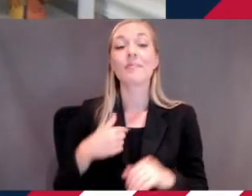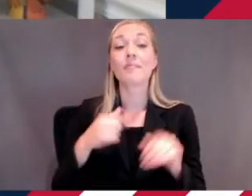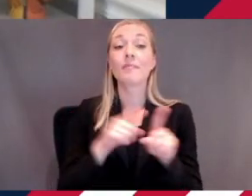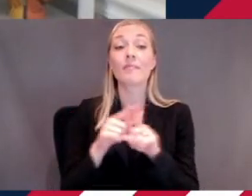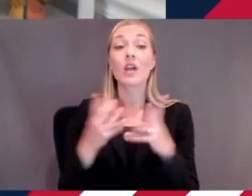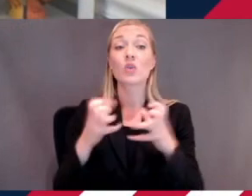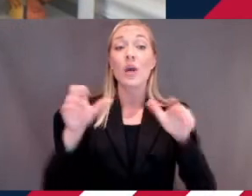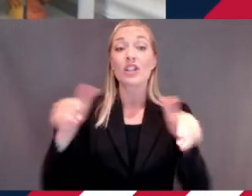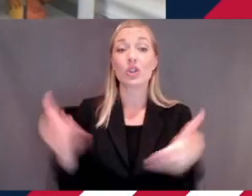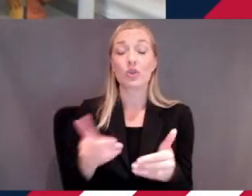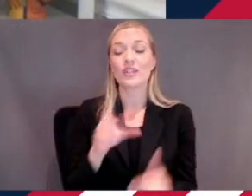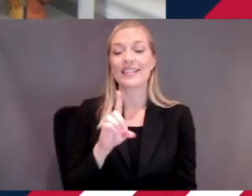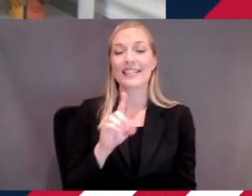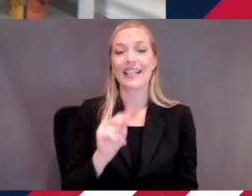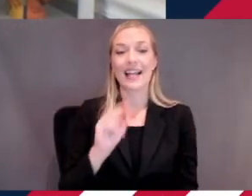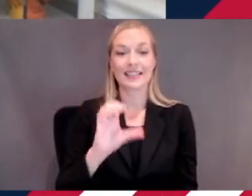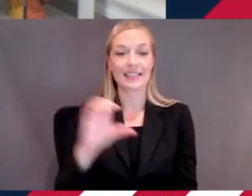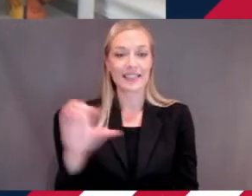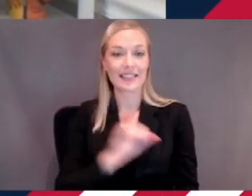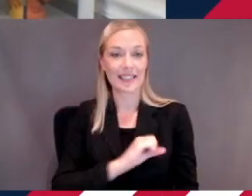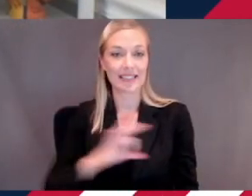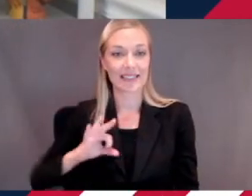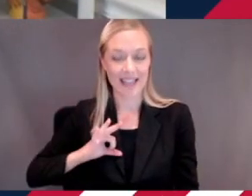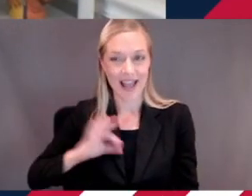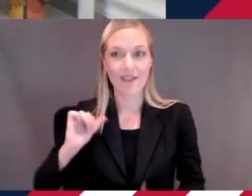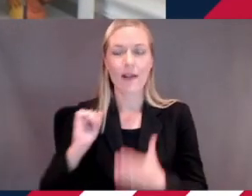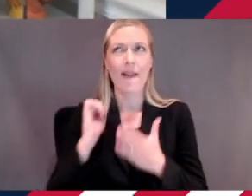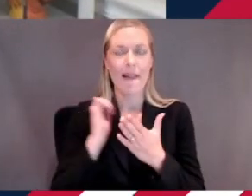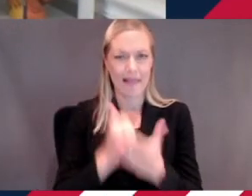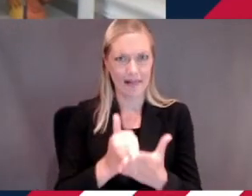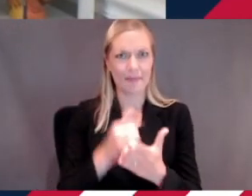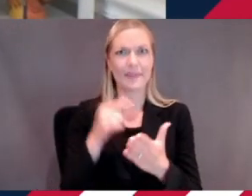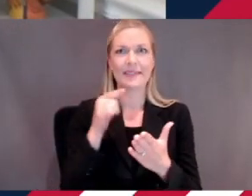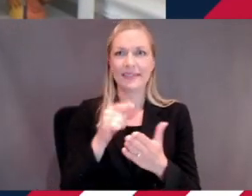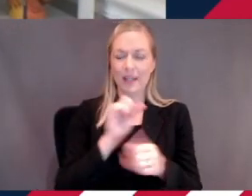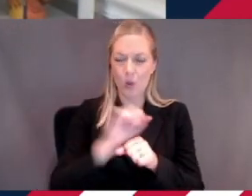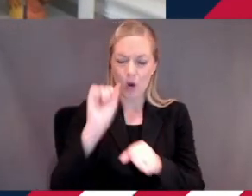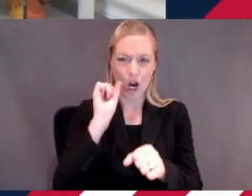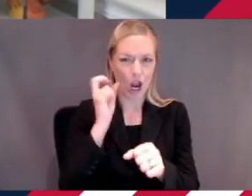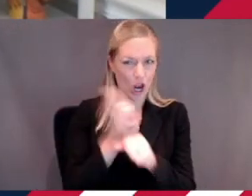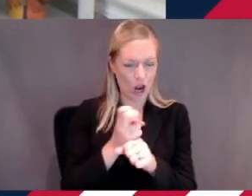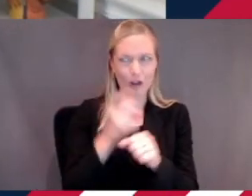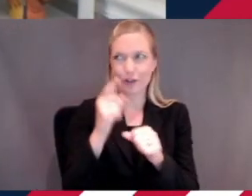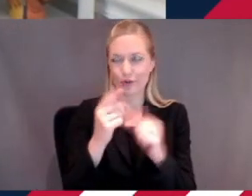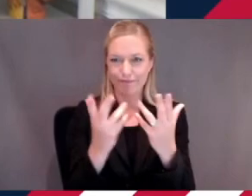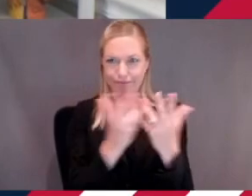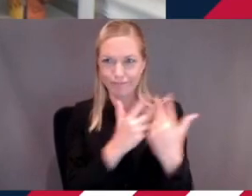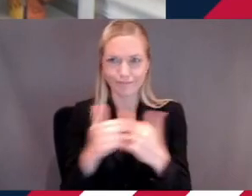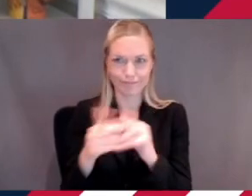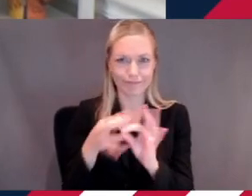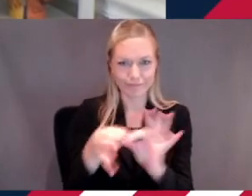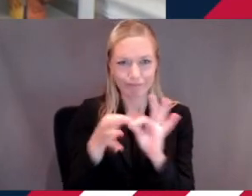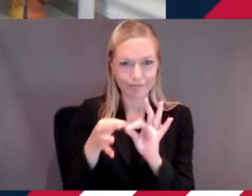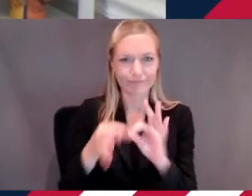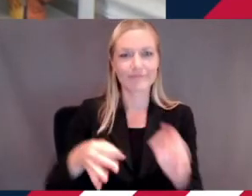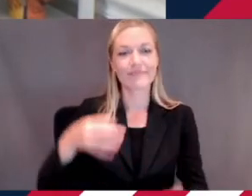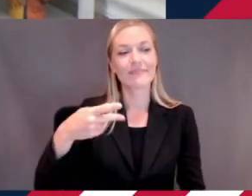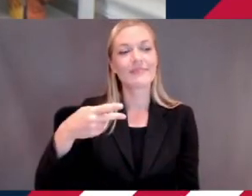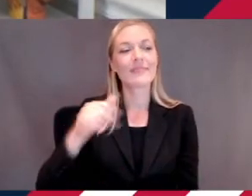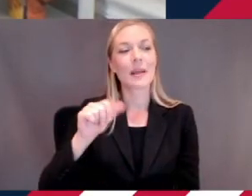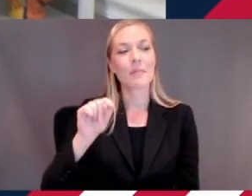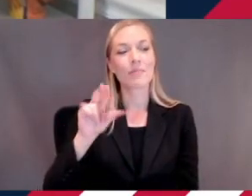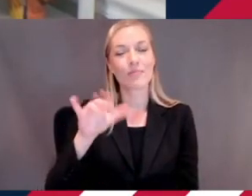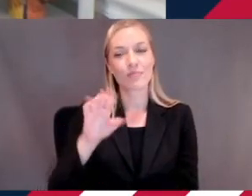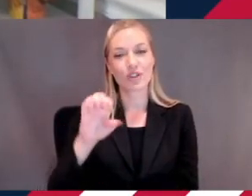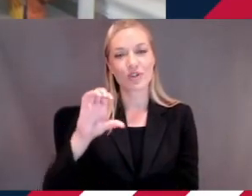staff who worked so hard and to help to ensure that we're all able to do this important work. Patrice Taylor, Rick Boylan, Alicia